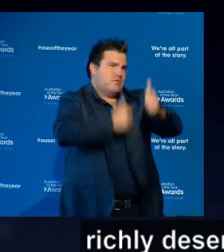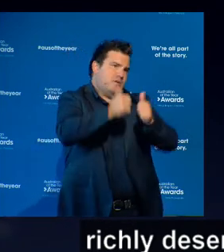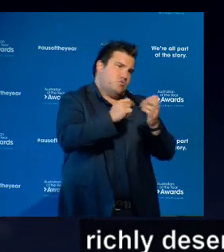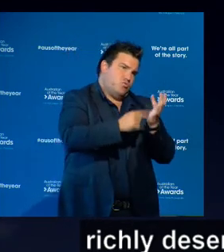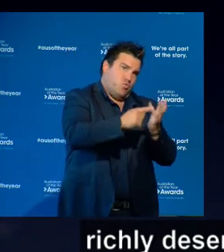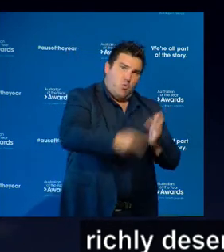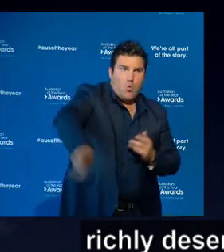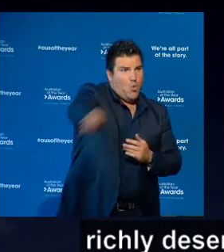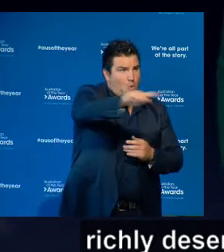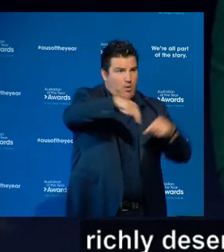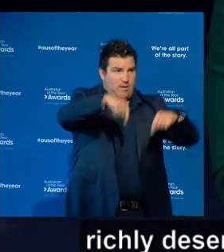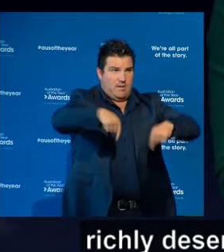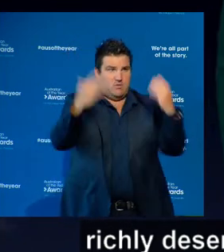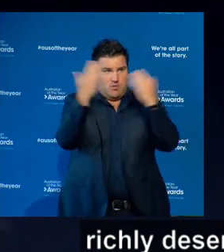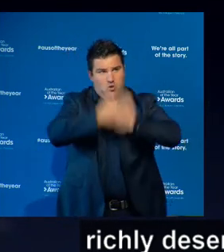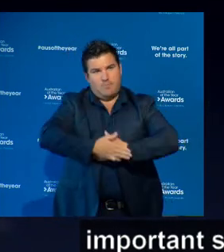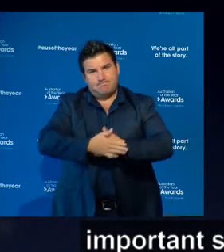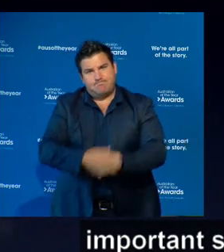all.